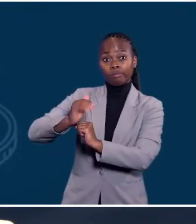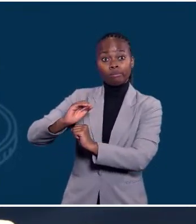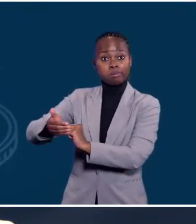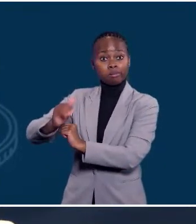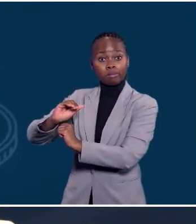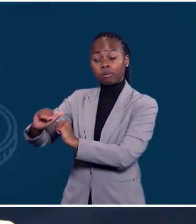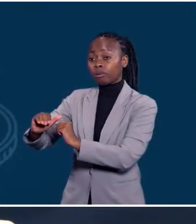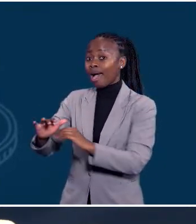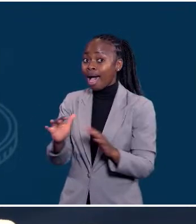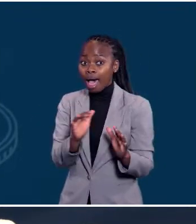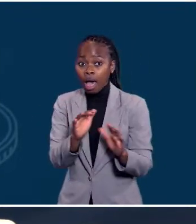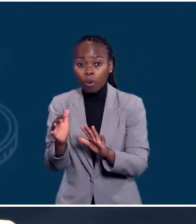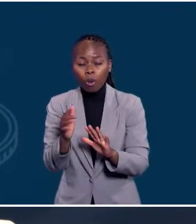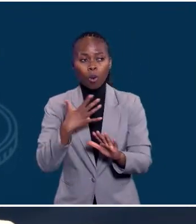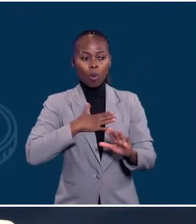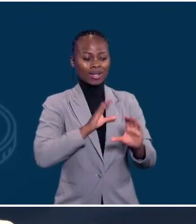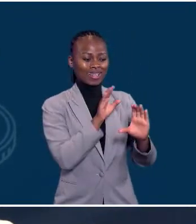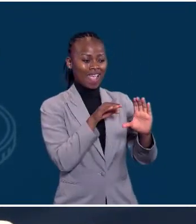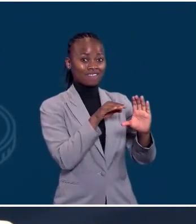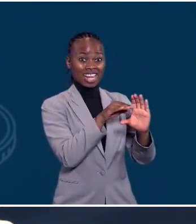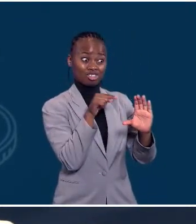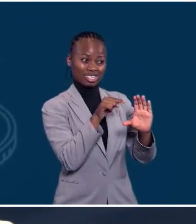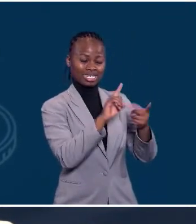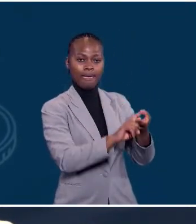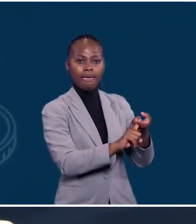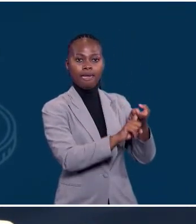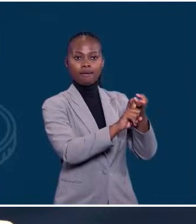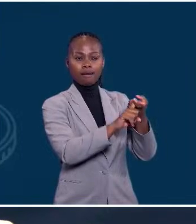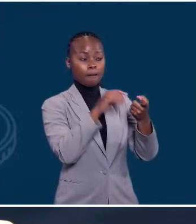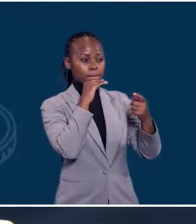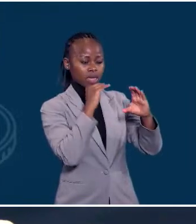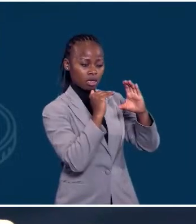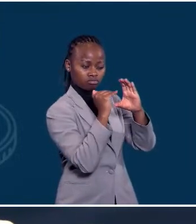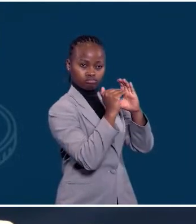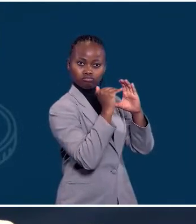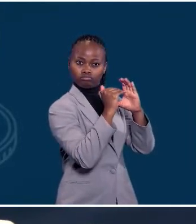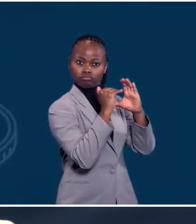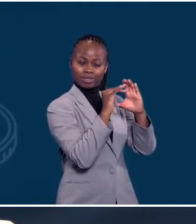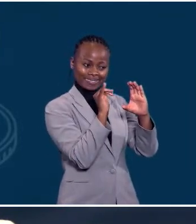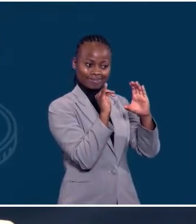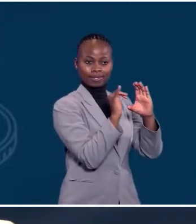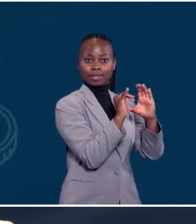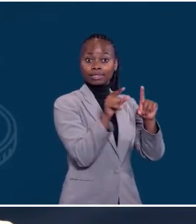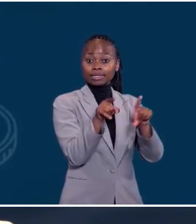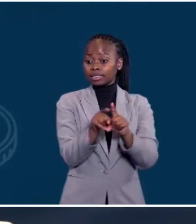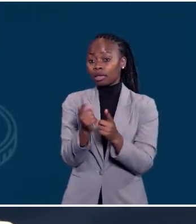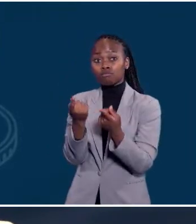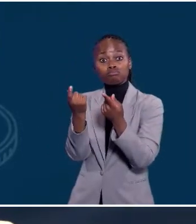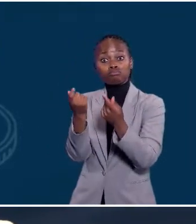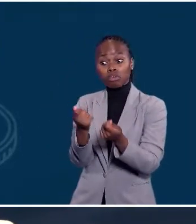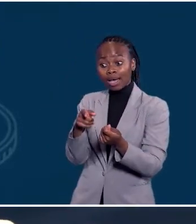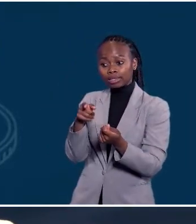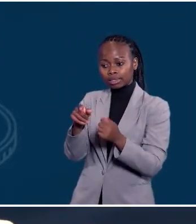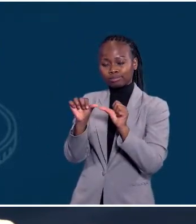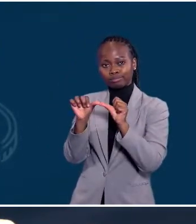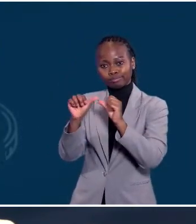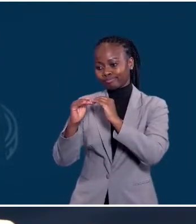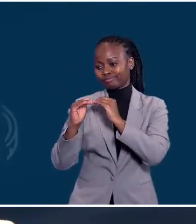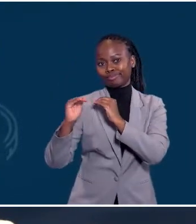anchored and price stability is maintained. As the South African Reserve